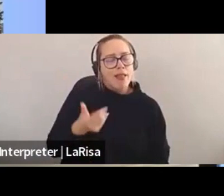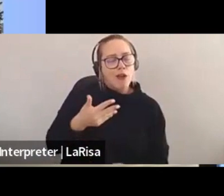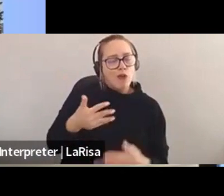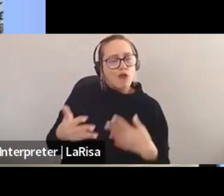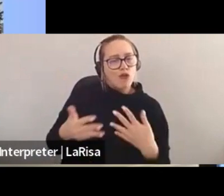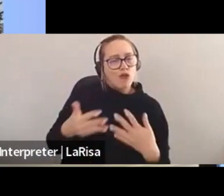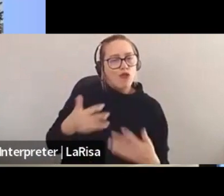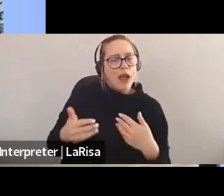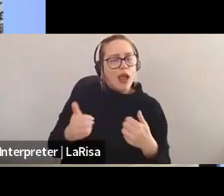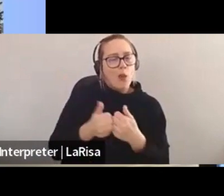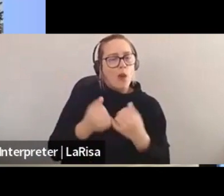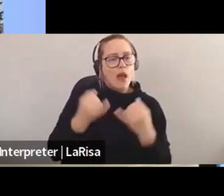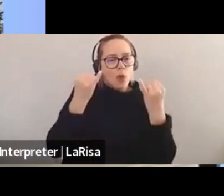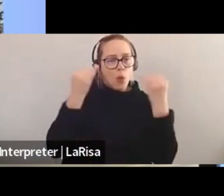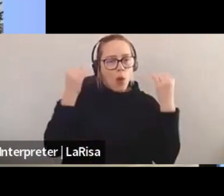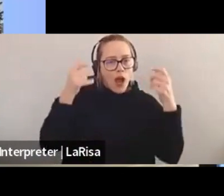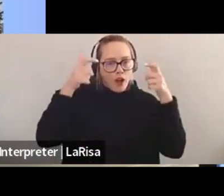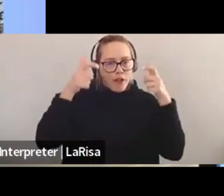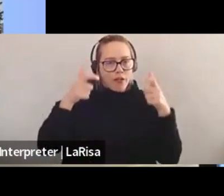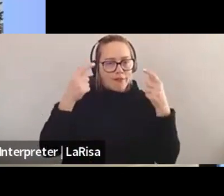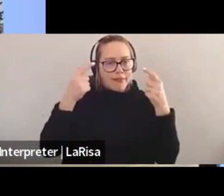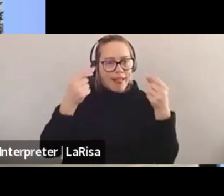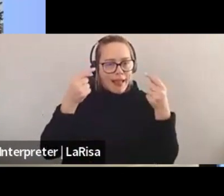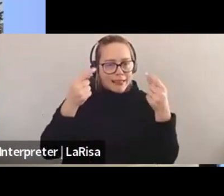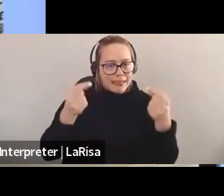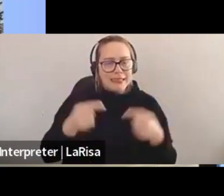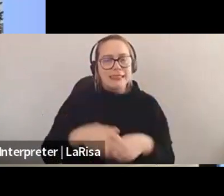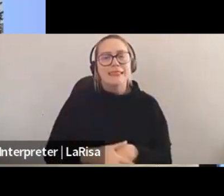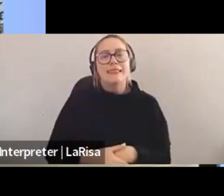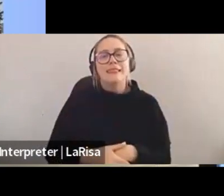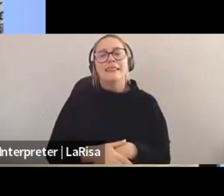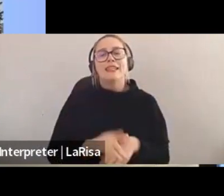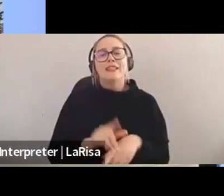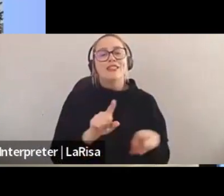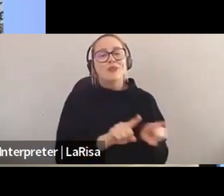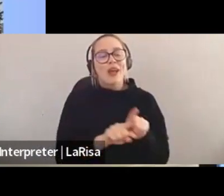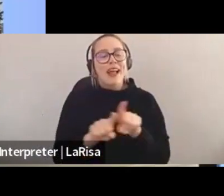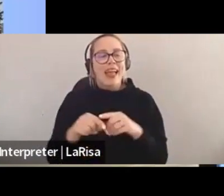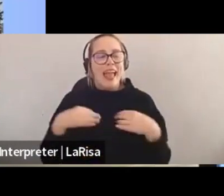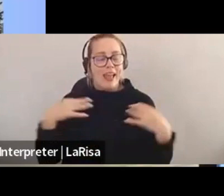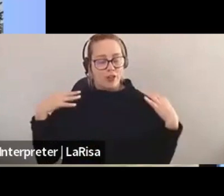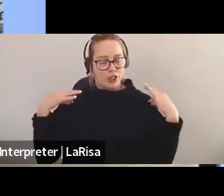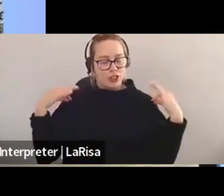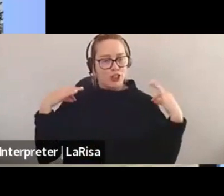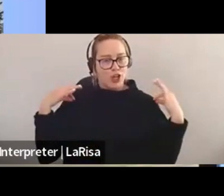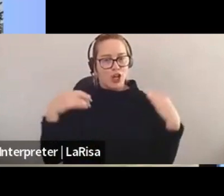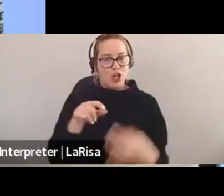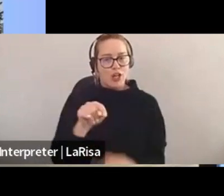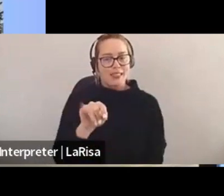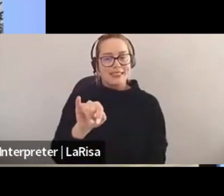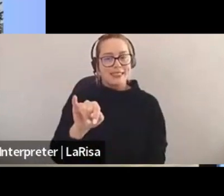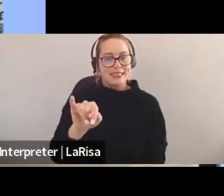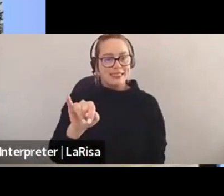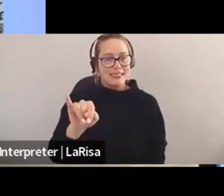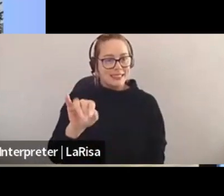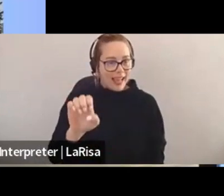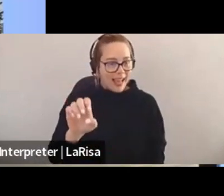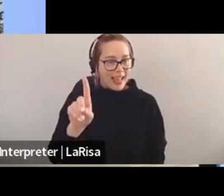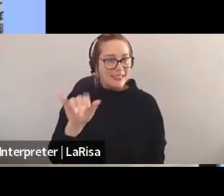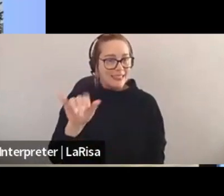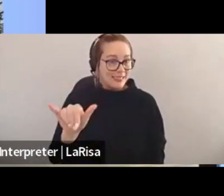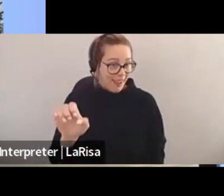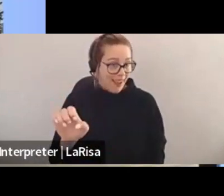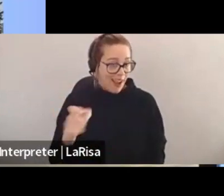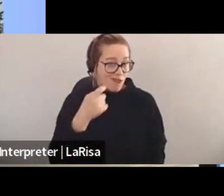have medium curly or wavy hair with a little gray. I have wire rim glasses and I'm wearing a